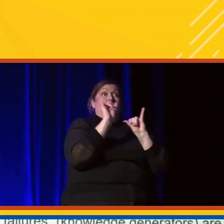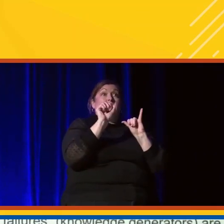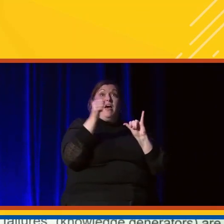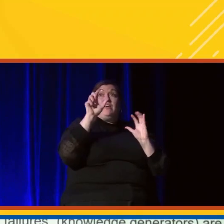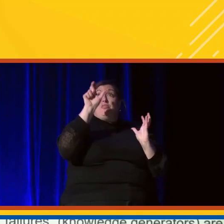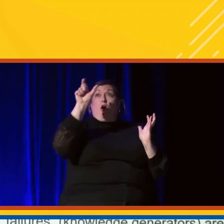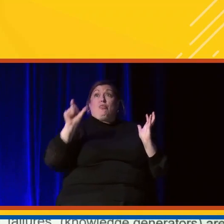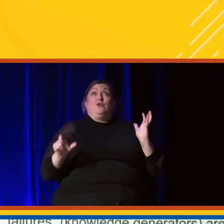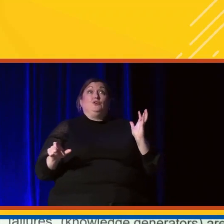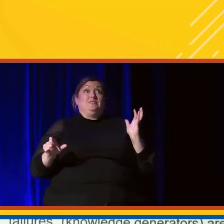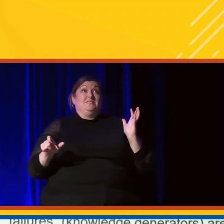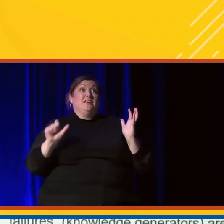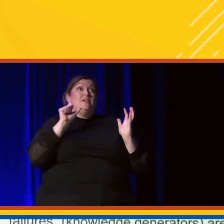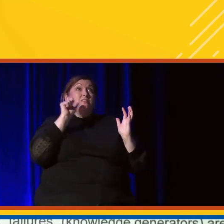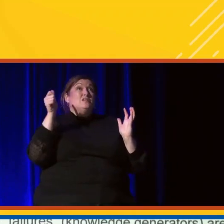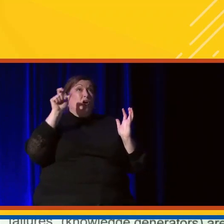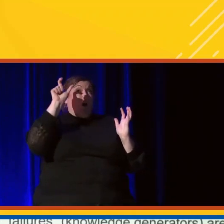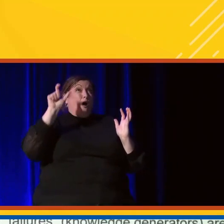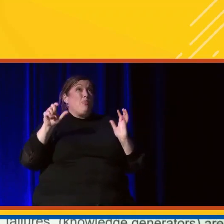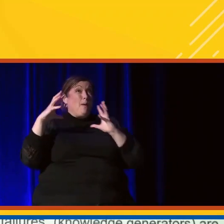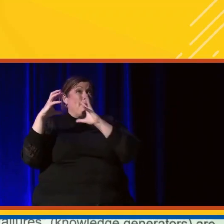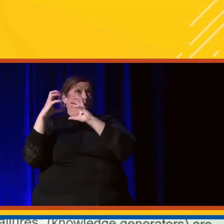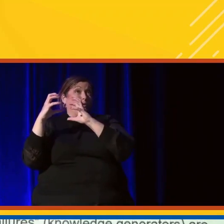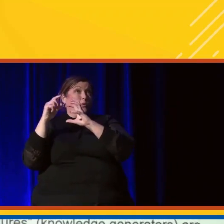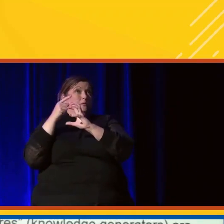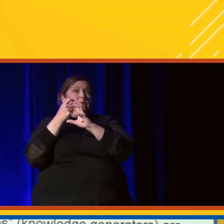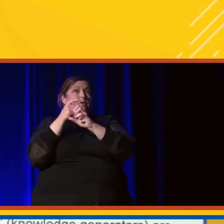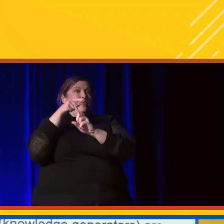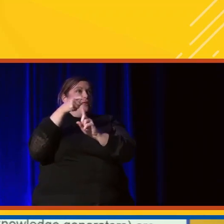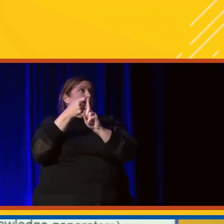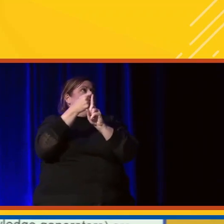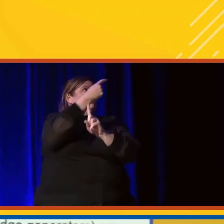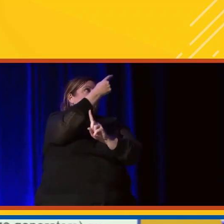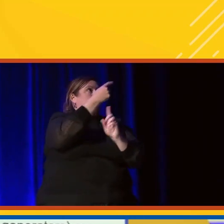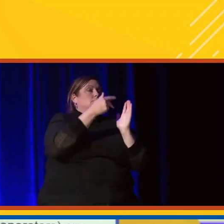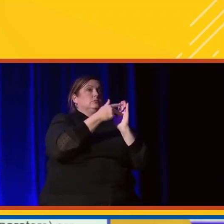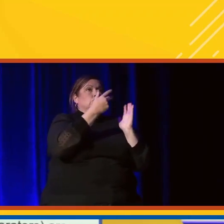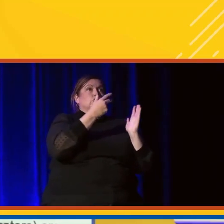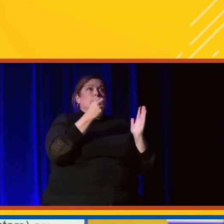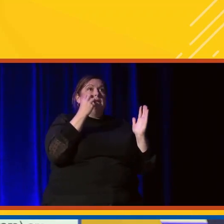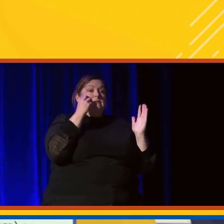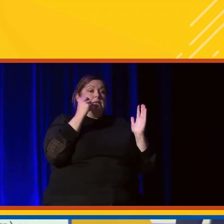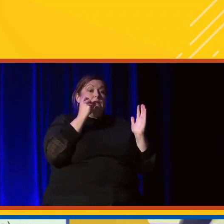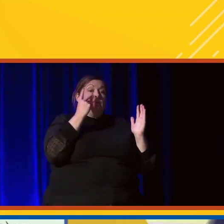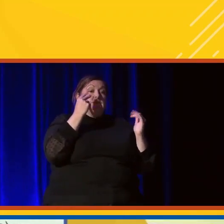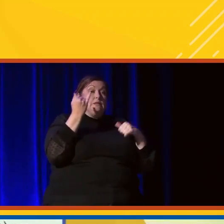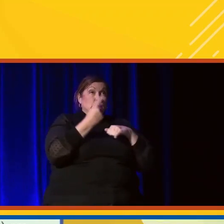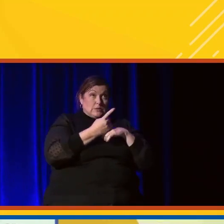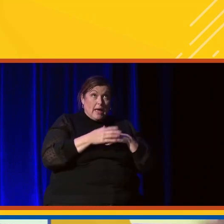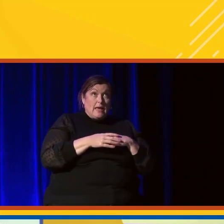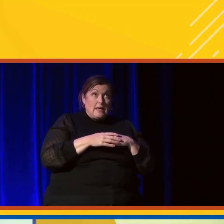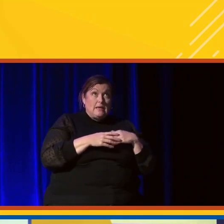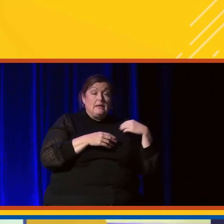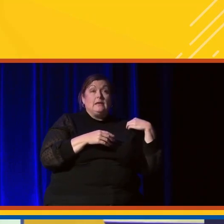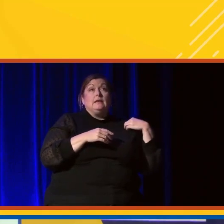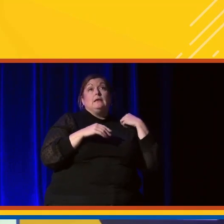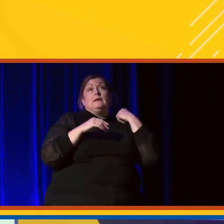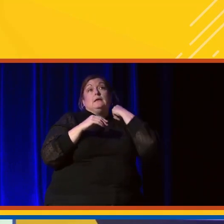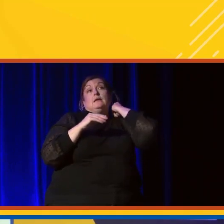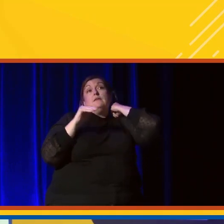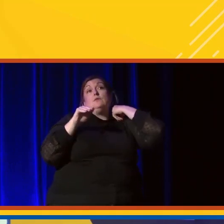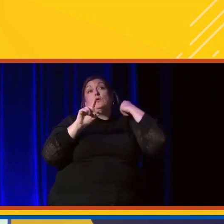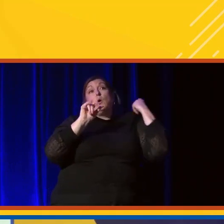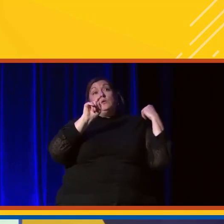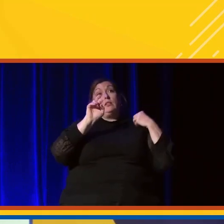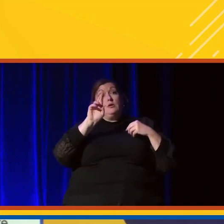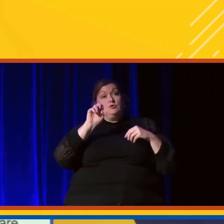others. These are all the other molecules that the model had seen. Is very unlike the triplet density of states that it had seen to date. If you go into the literature